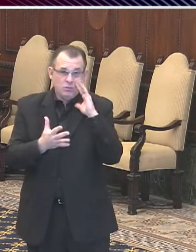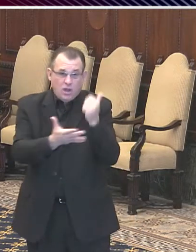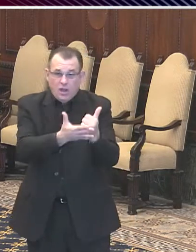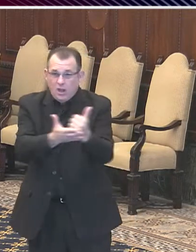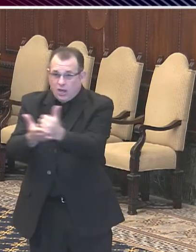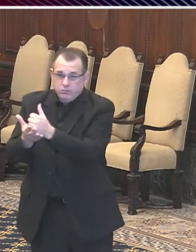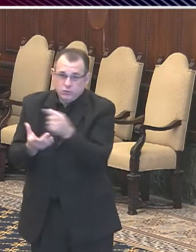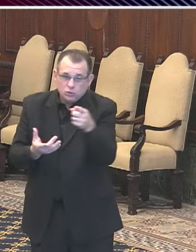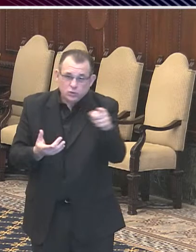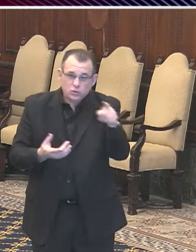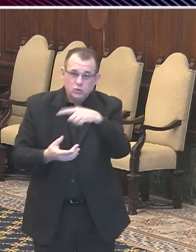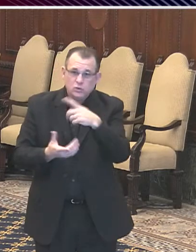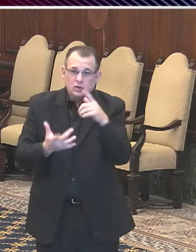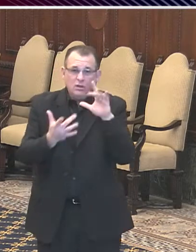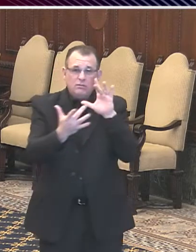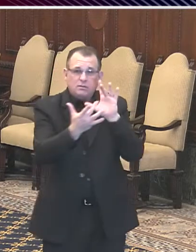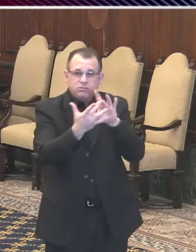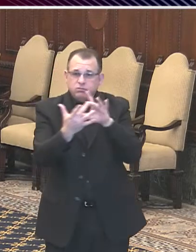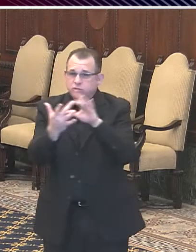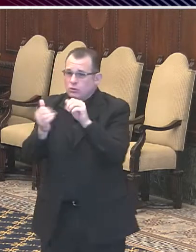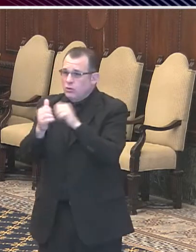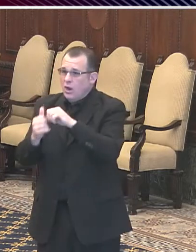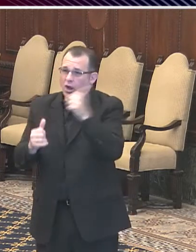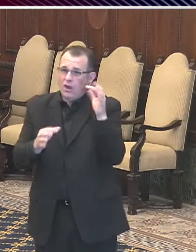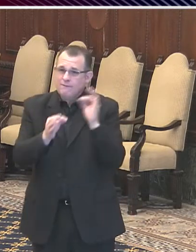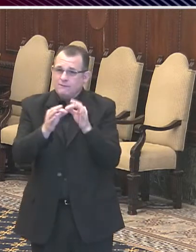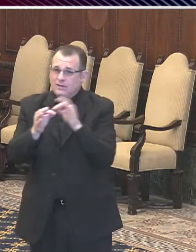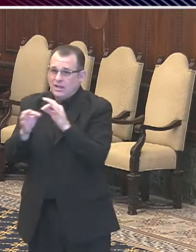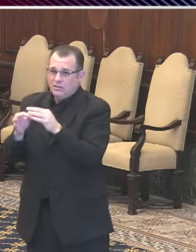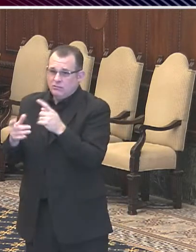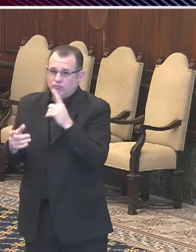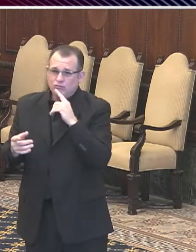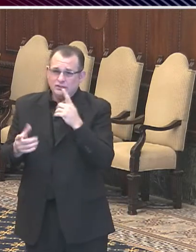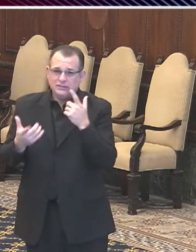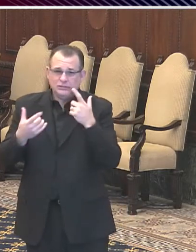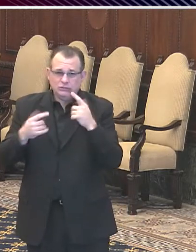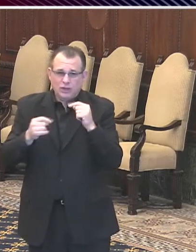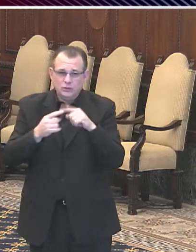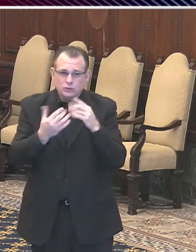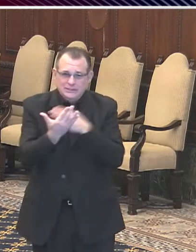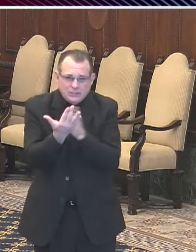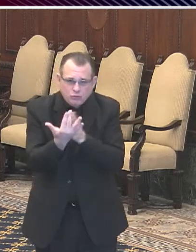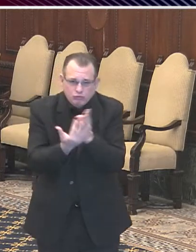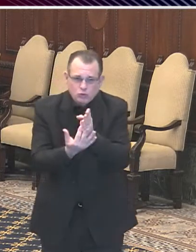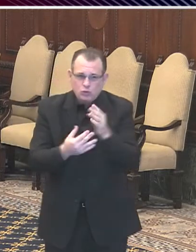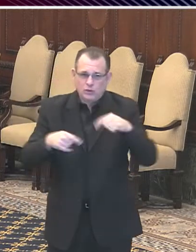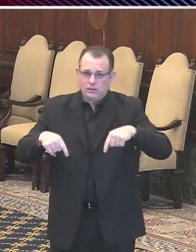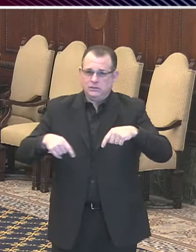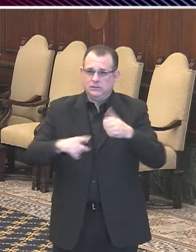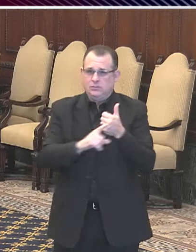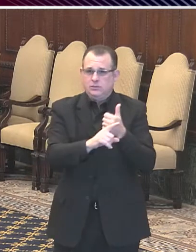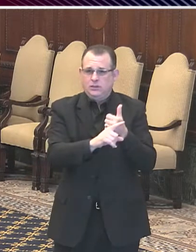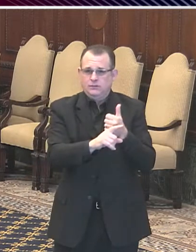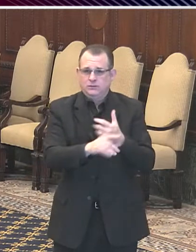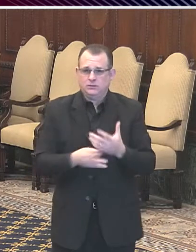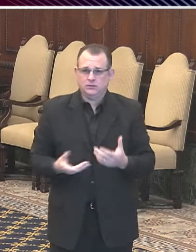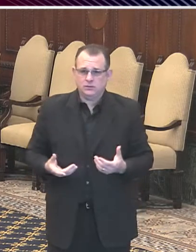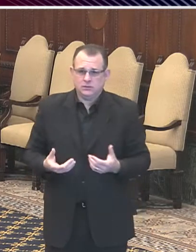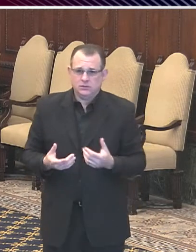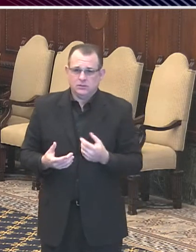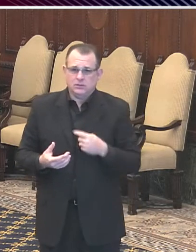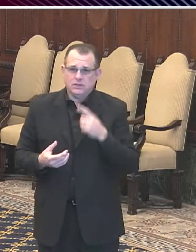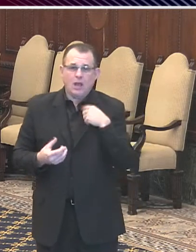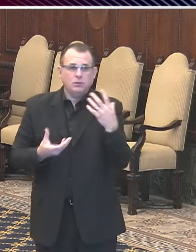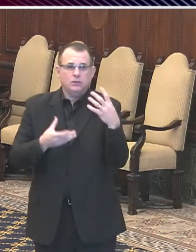and connect you to other faith communities who are also navigating this crisis. I'm going to include links to those